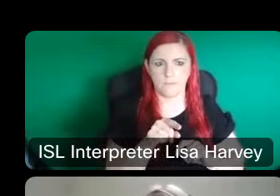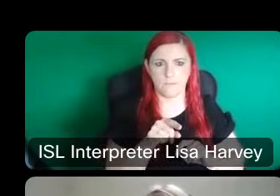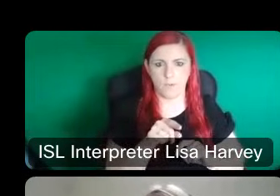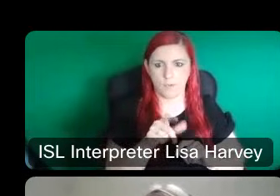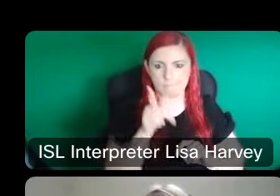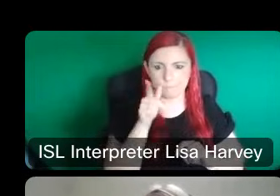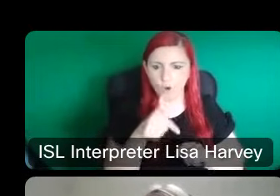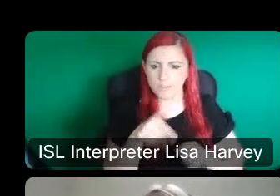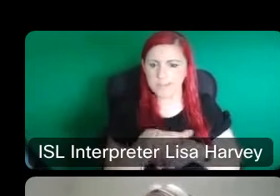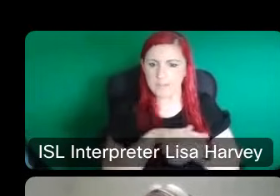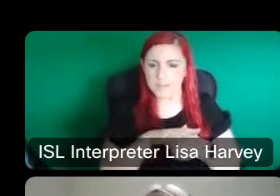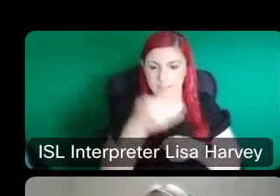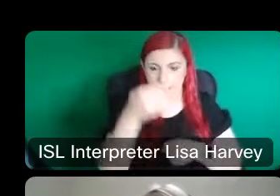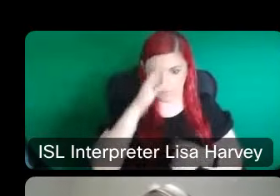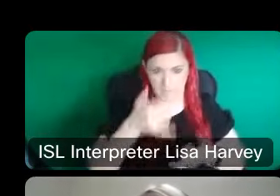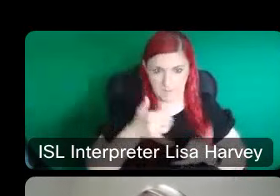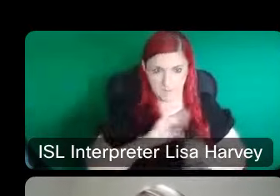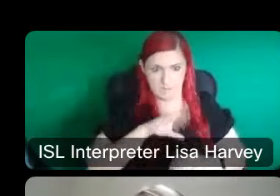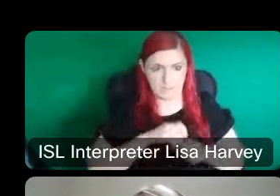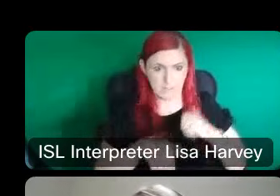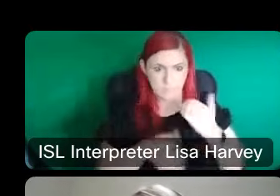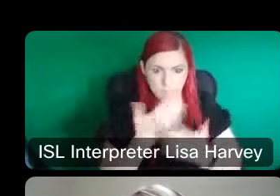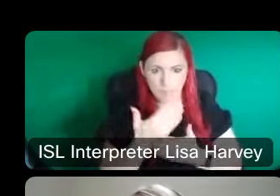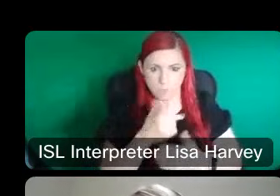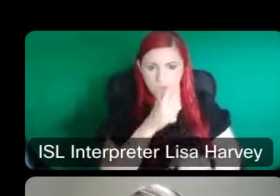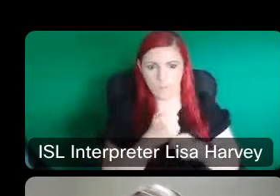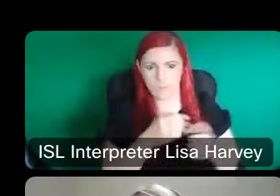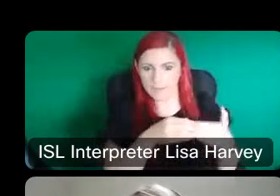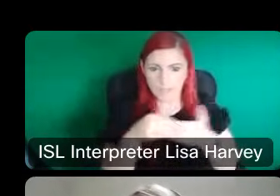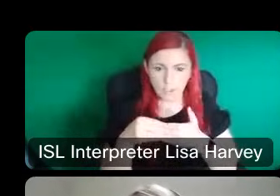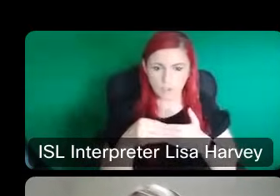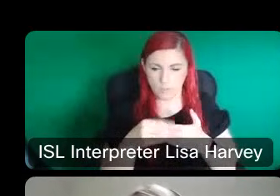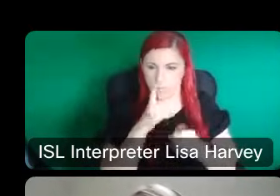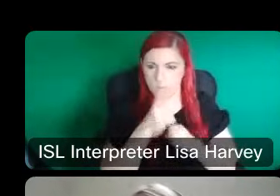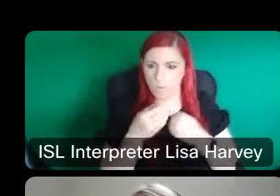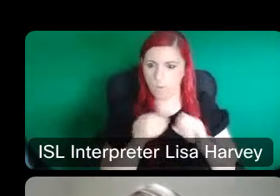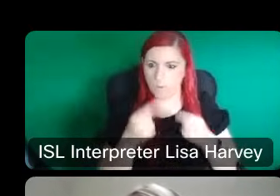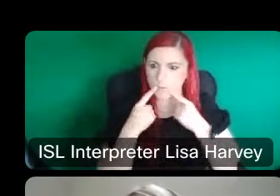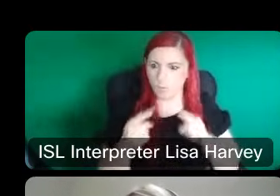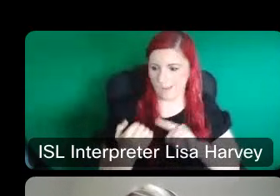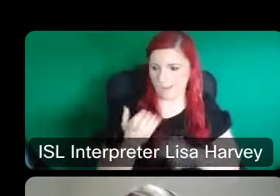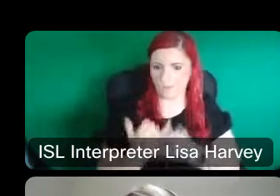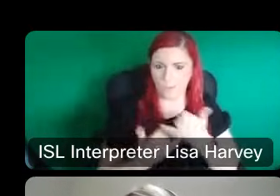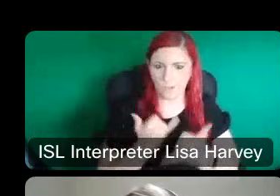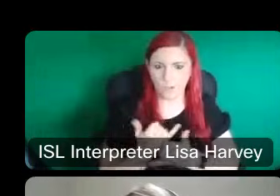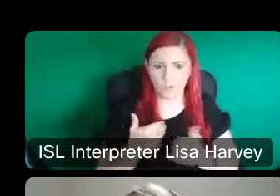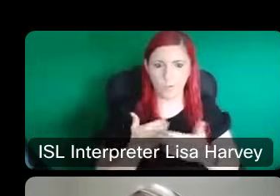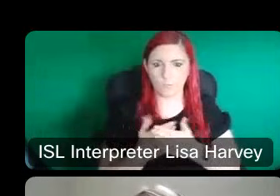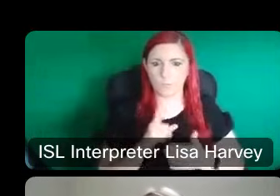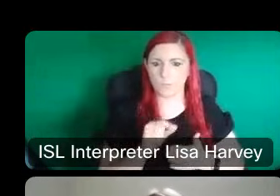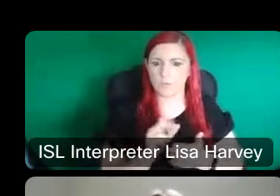the developments in terms of the leadership around open disclosure over the last number of years, starting with the 2013